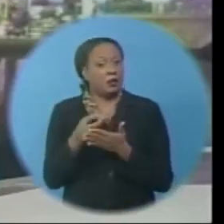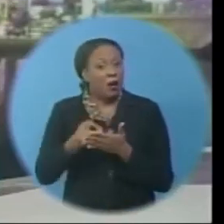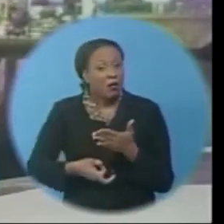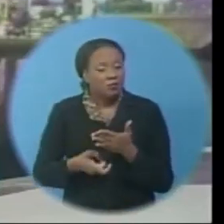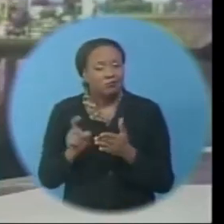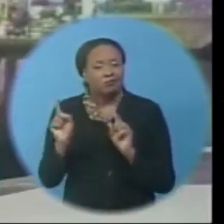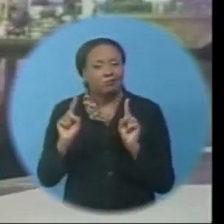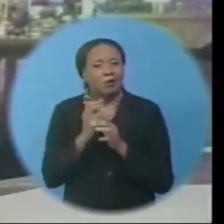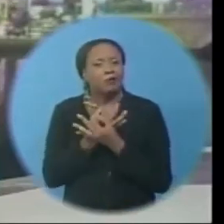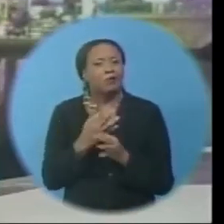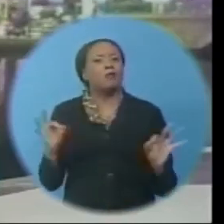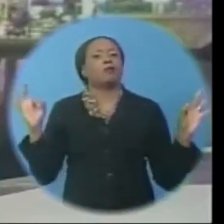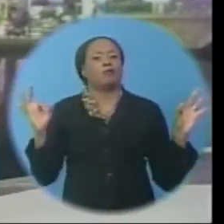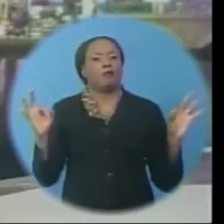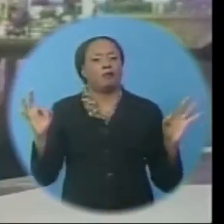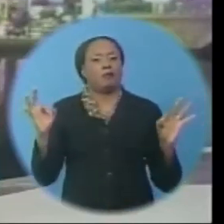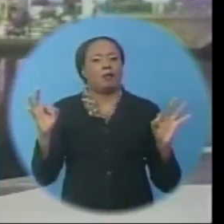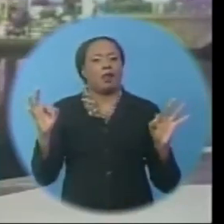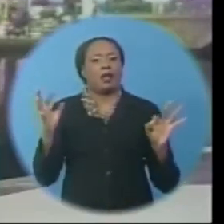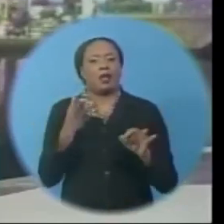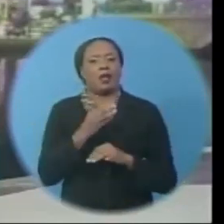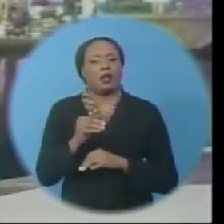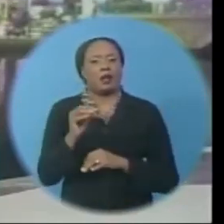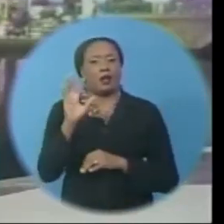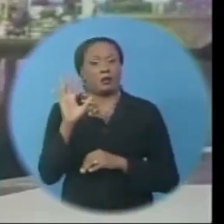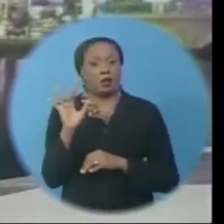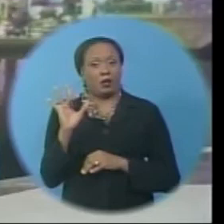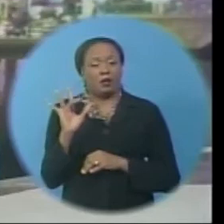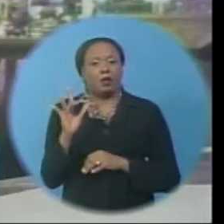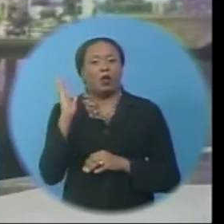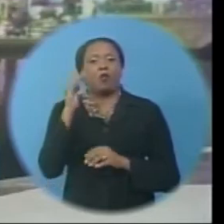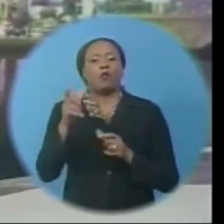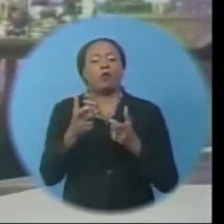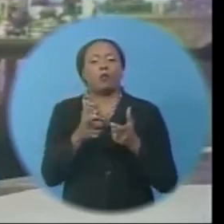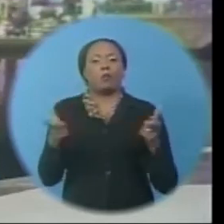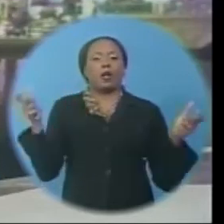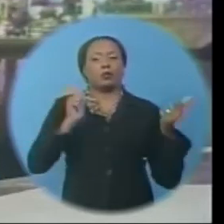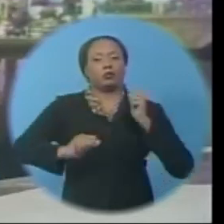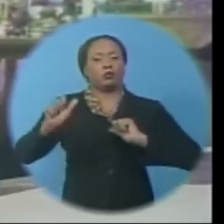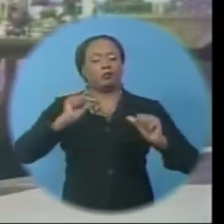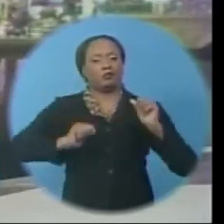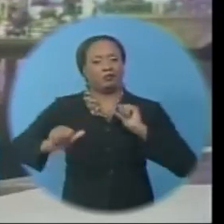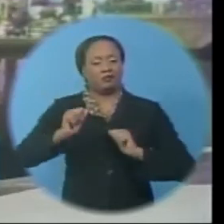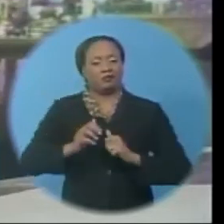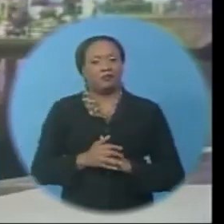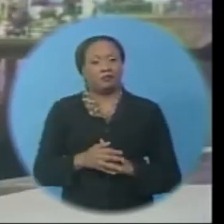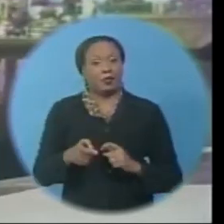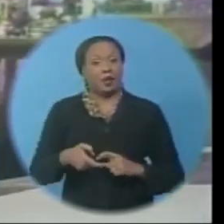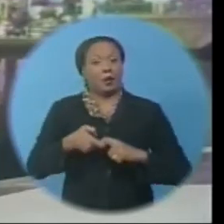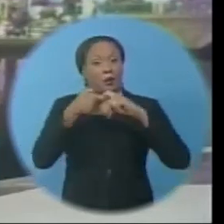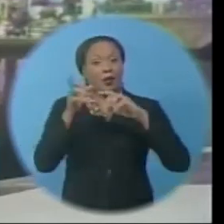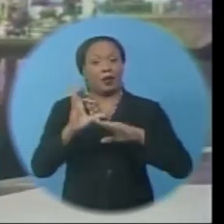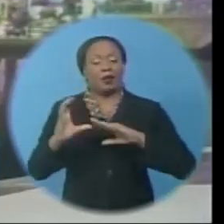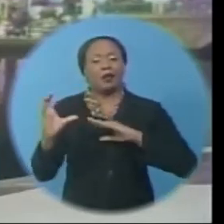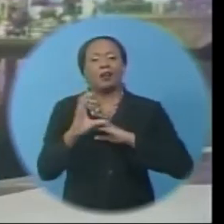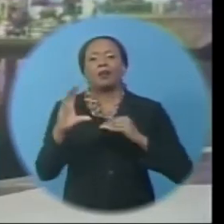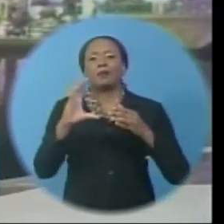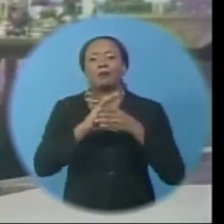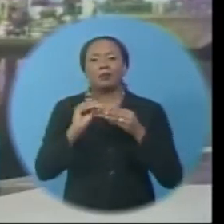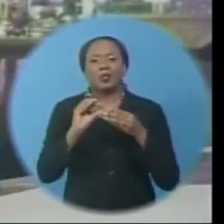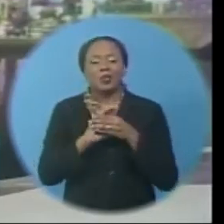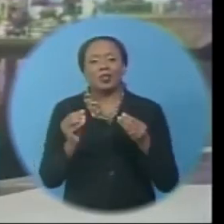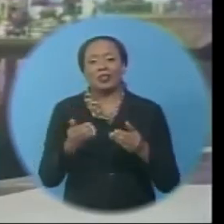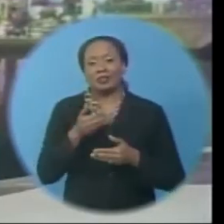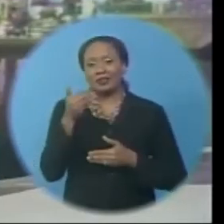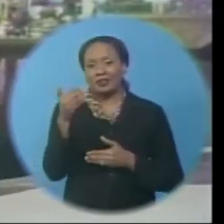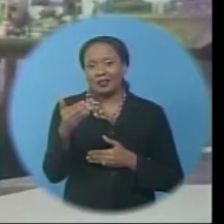multi-arts showcase on the evening of the 25th at the Queen's Park Steel Shed. After this break, we'll take a look at stories